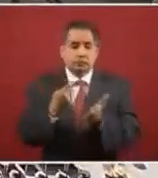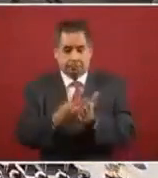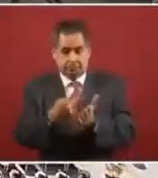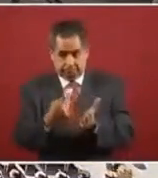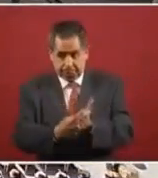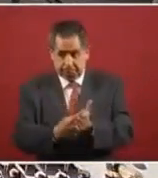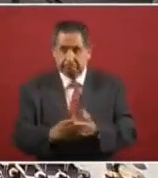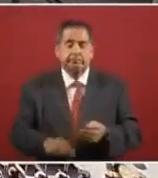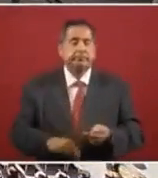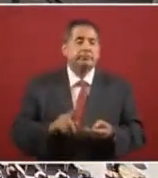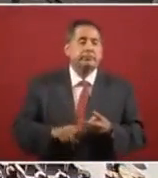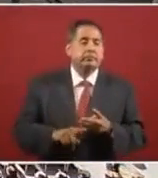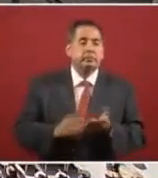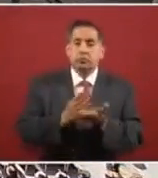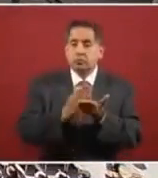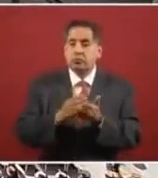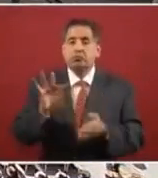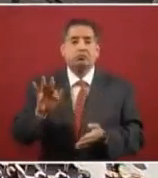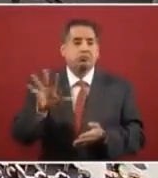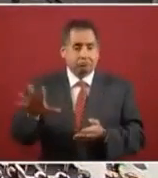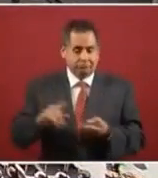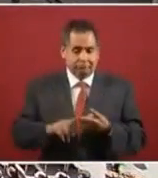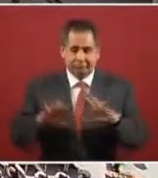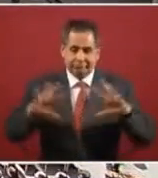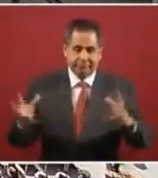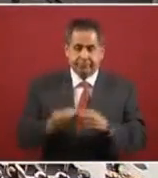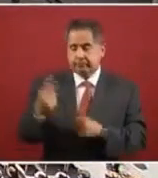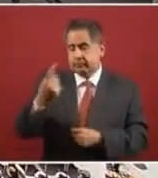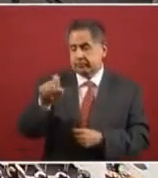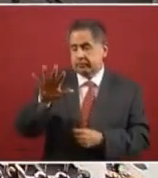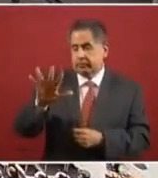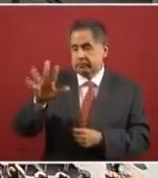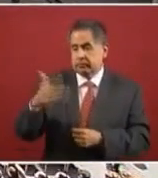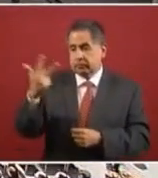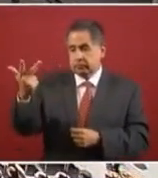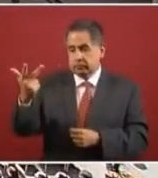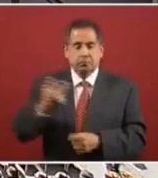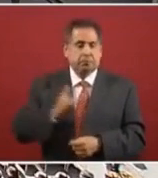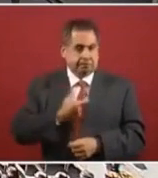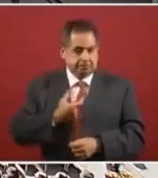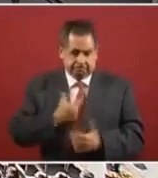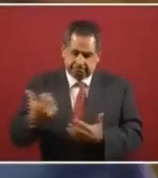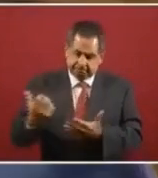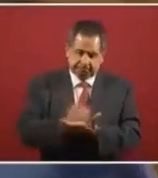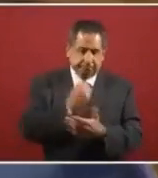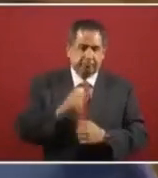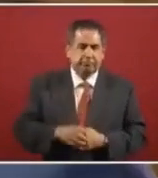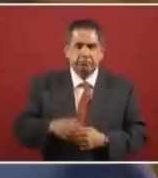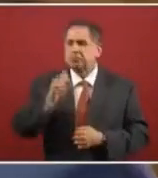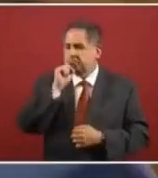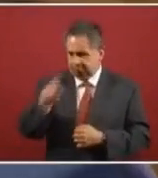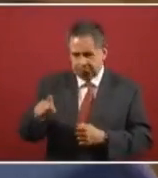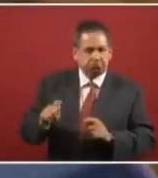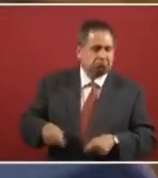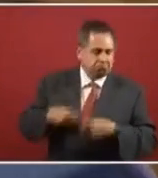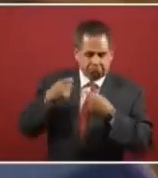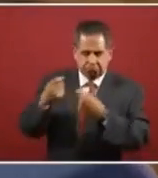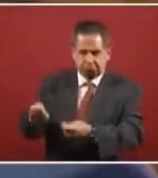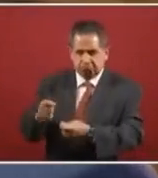58 of silver and 46 bronze a hundred and fifty eighty total